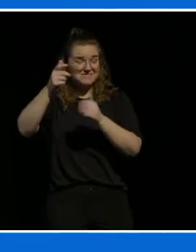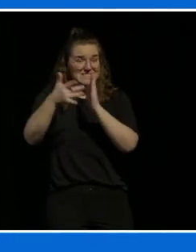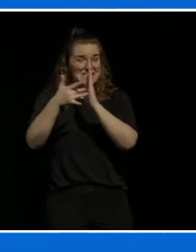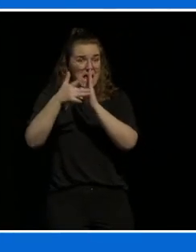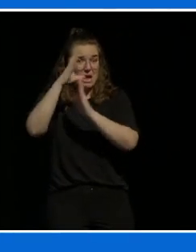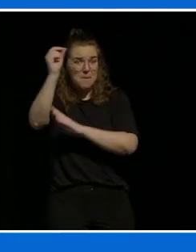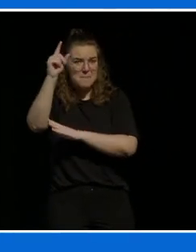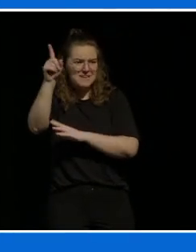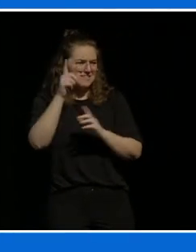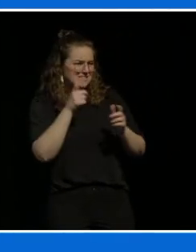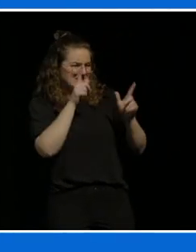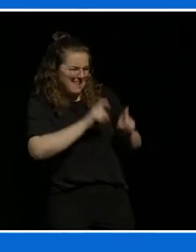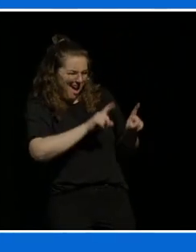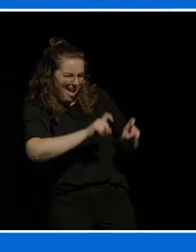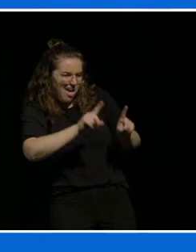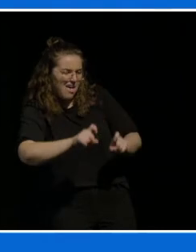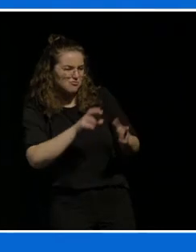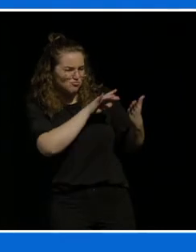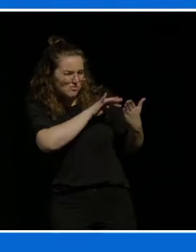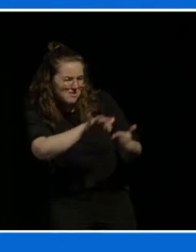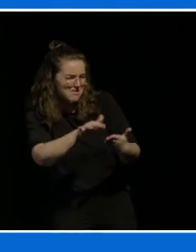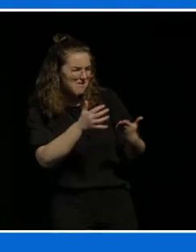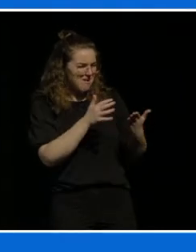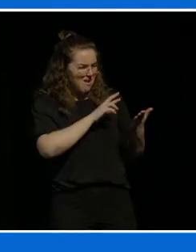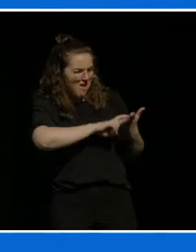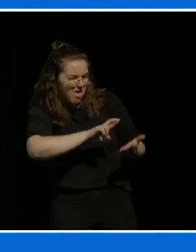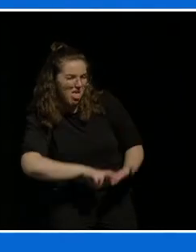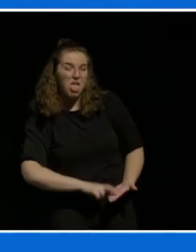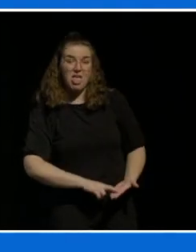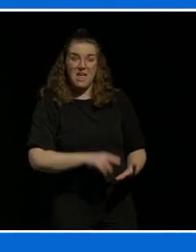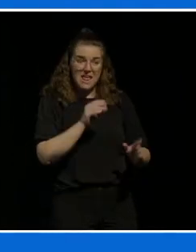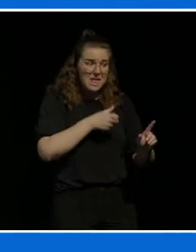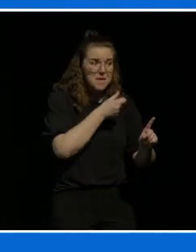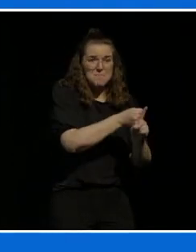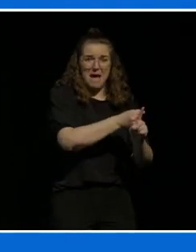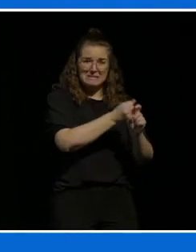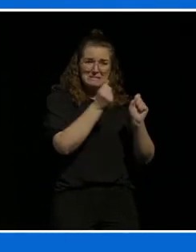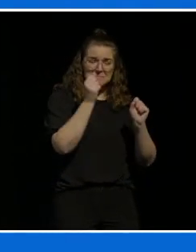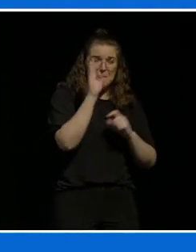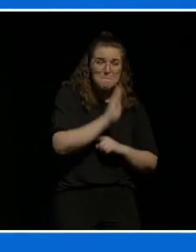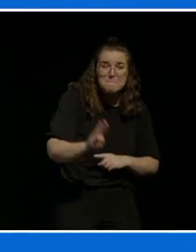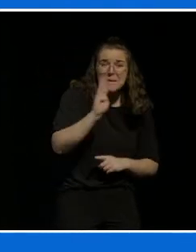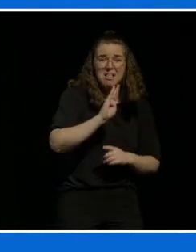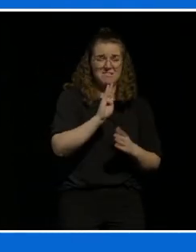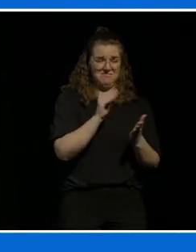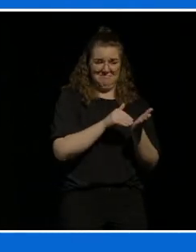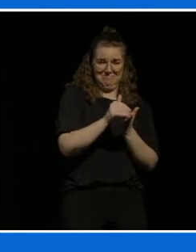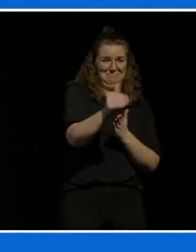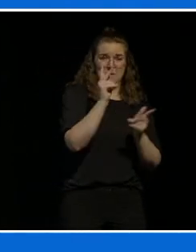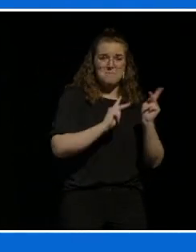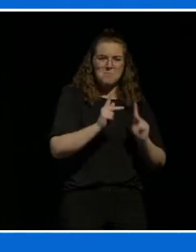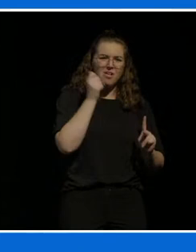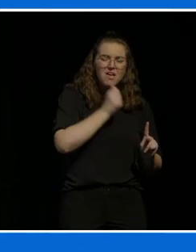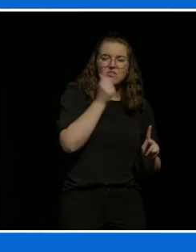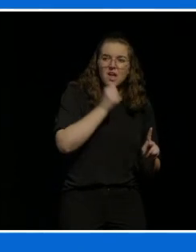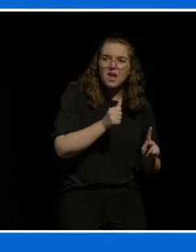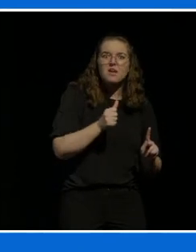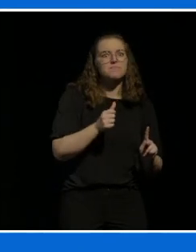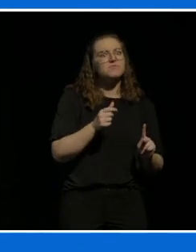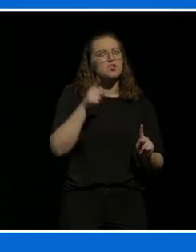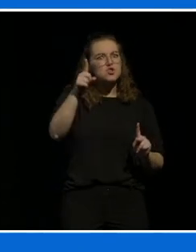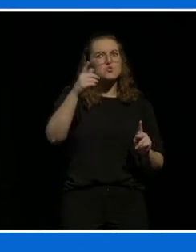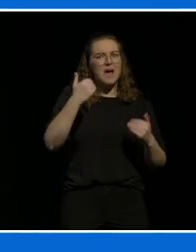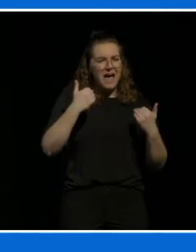are thinking, if you're literally impacting millions, if not billions of people every single day, that you are held to a higher standard to actually look at that